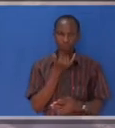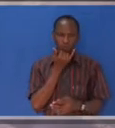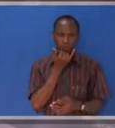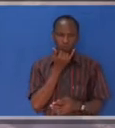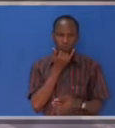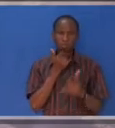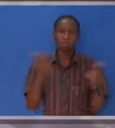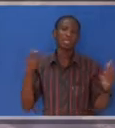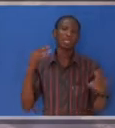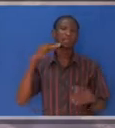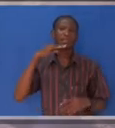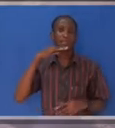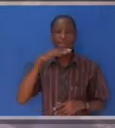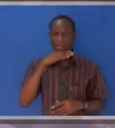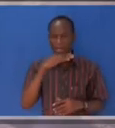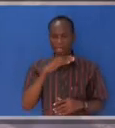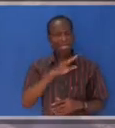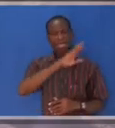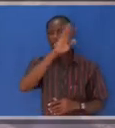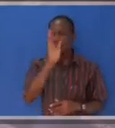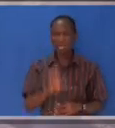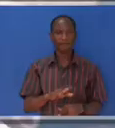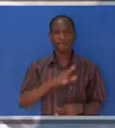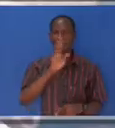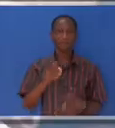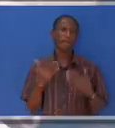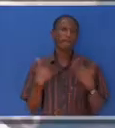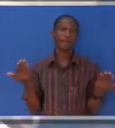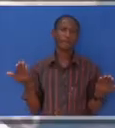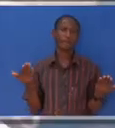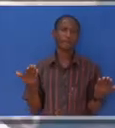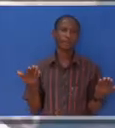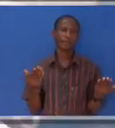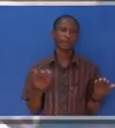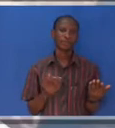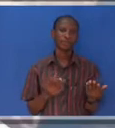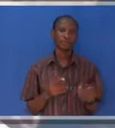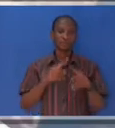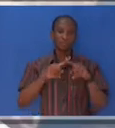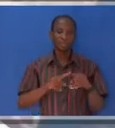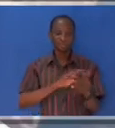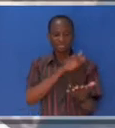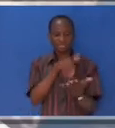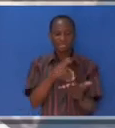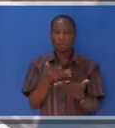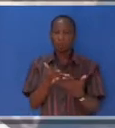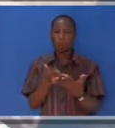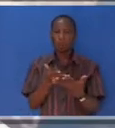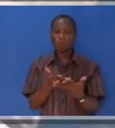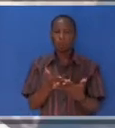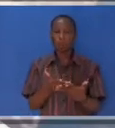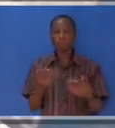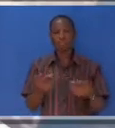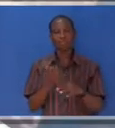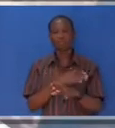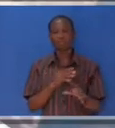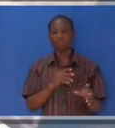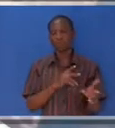one. You don't have to rely on purgatory teaching or purgatory dogma.